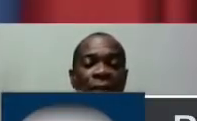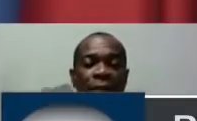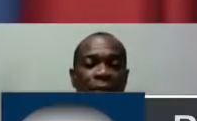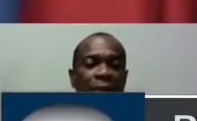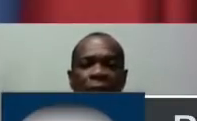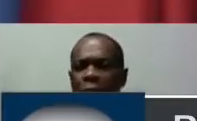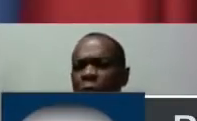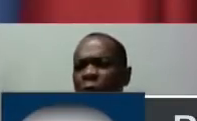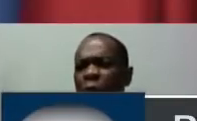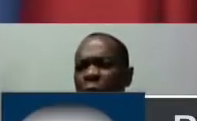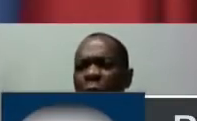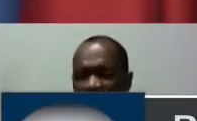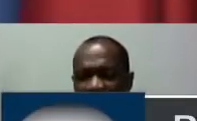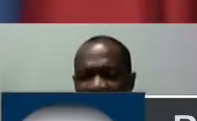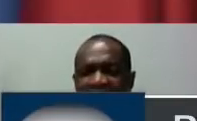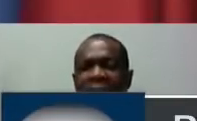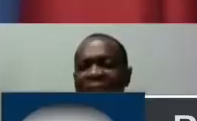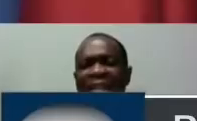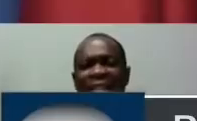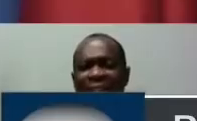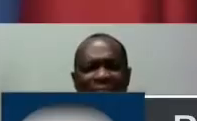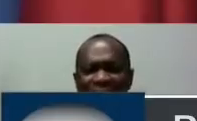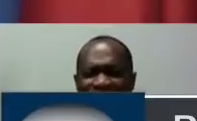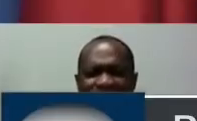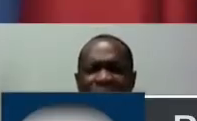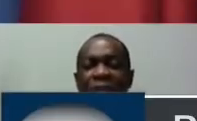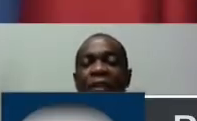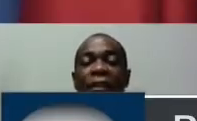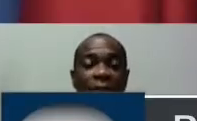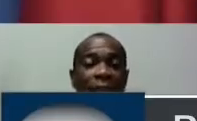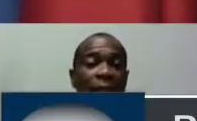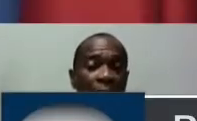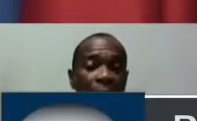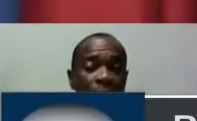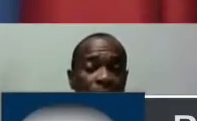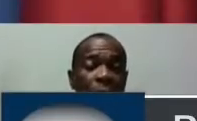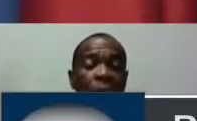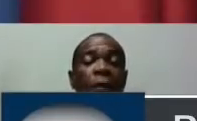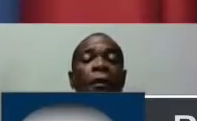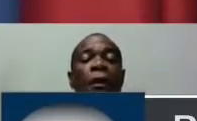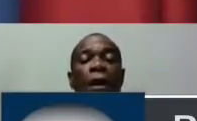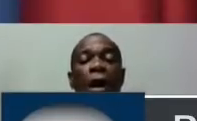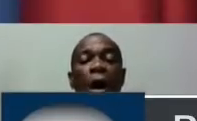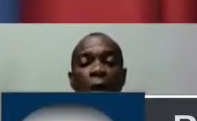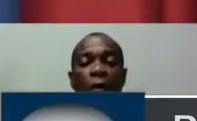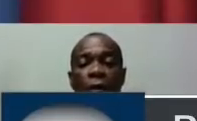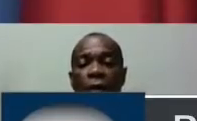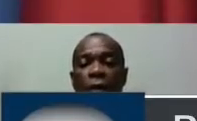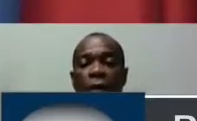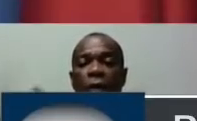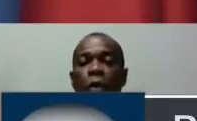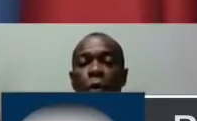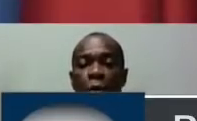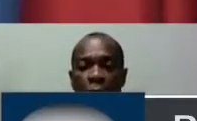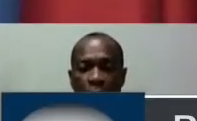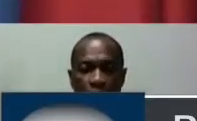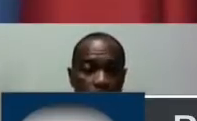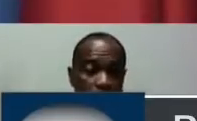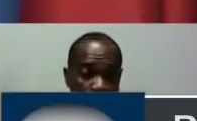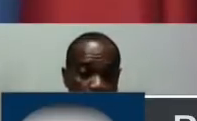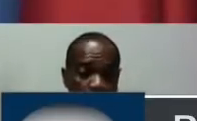Google platform as well as the Apple platform, that you can then scan the QR code. So businesses, safe zones, including